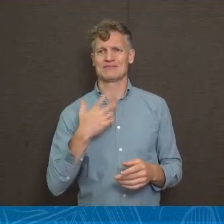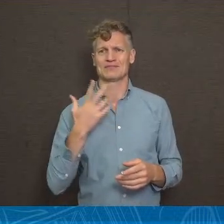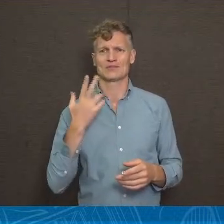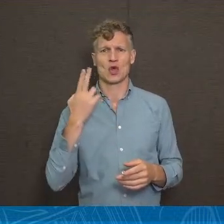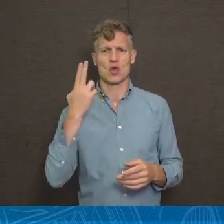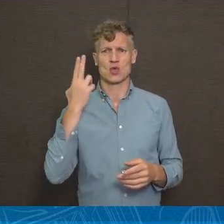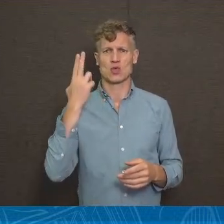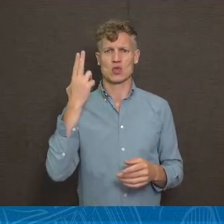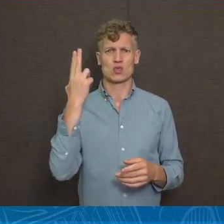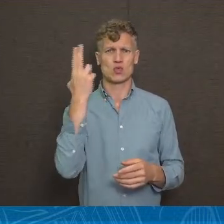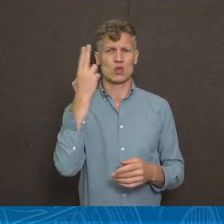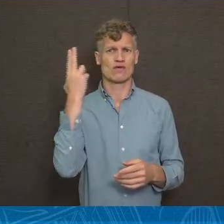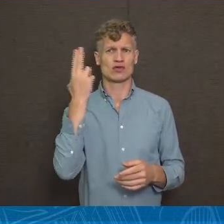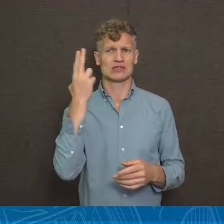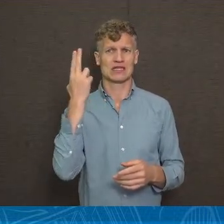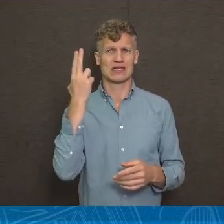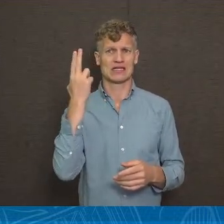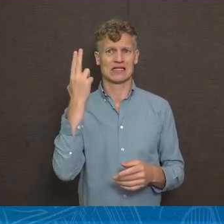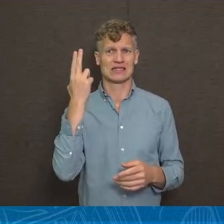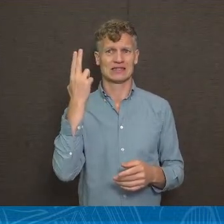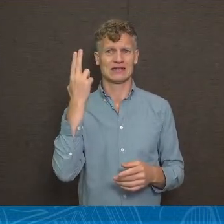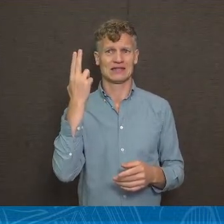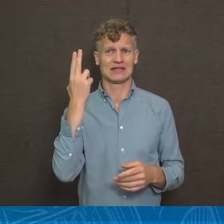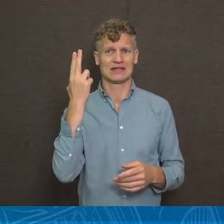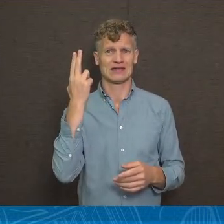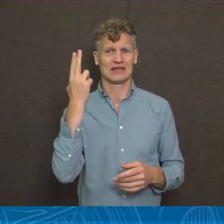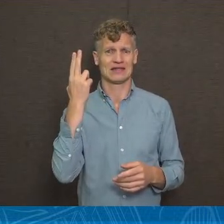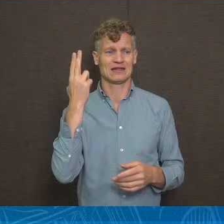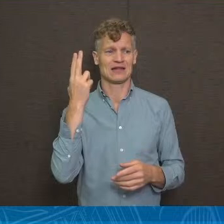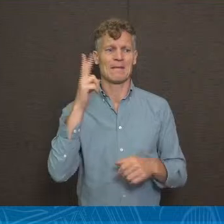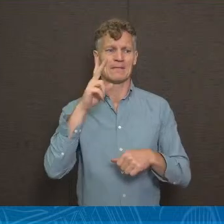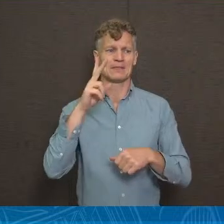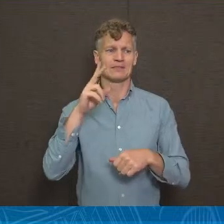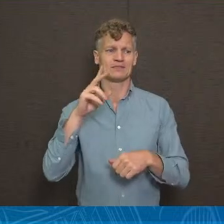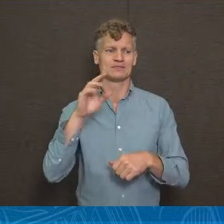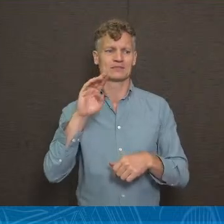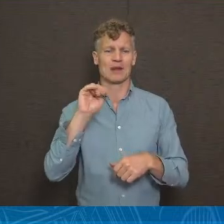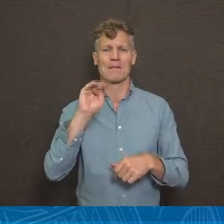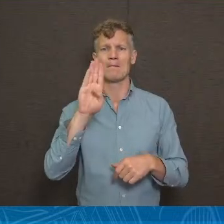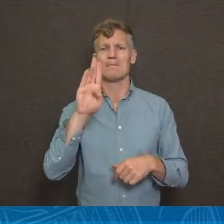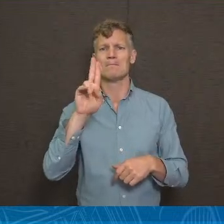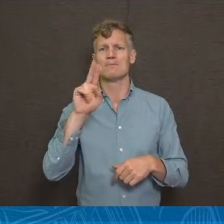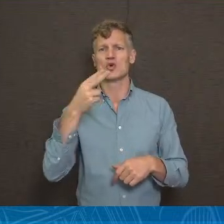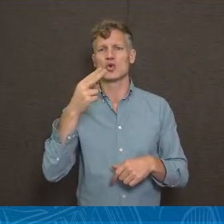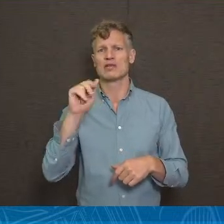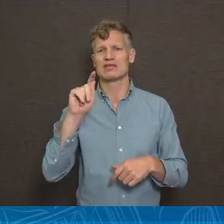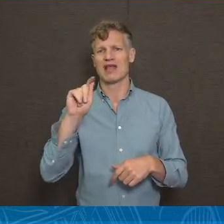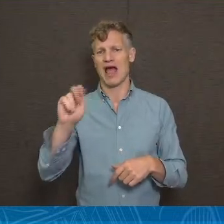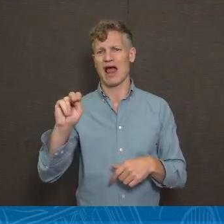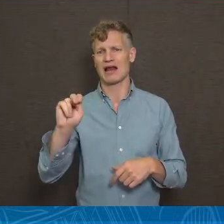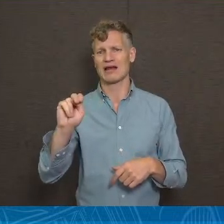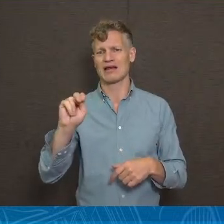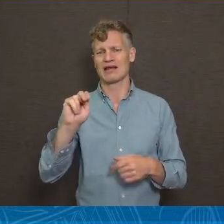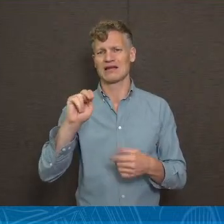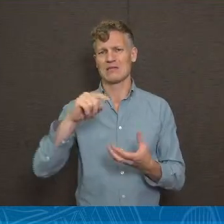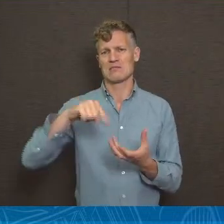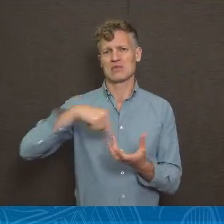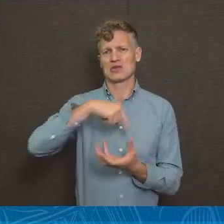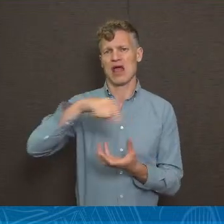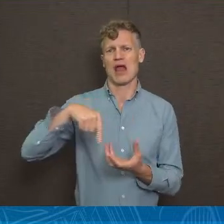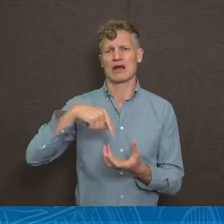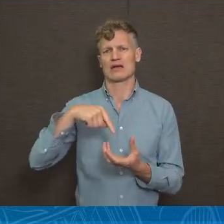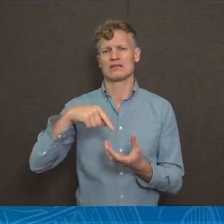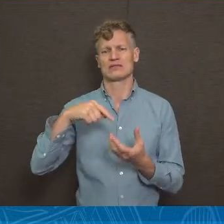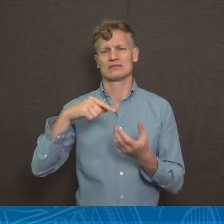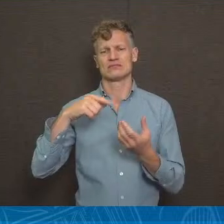Center at Bataan Peninsula State University. Though we know that academia is part of the local community, as